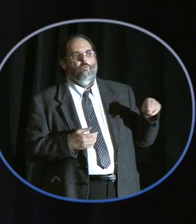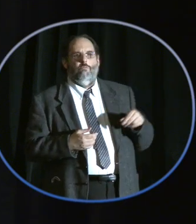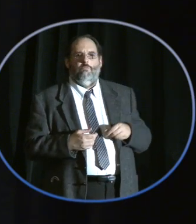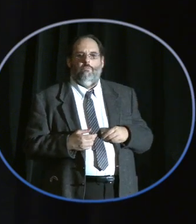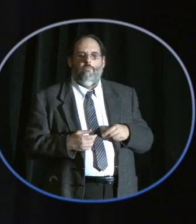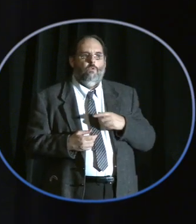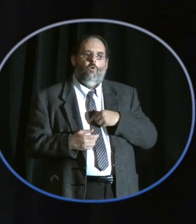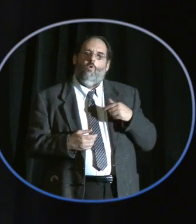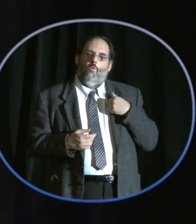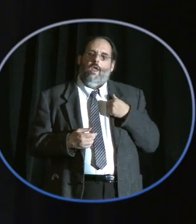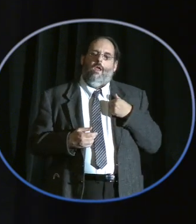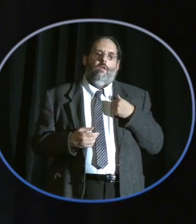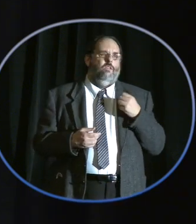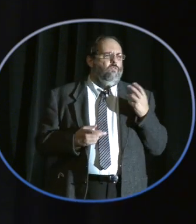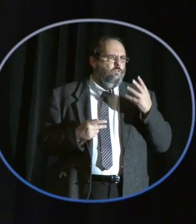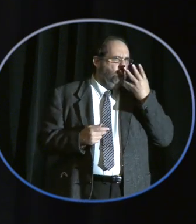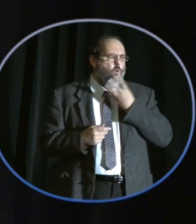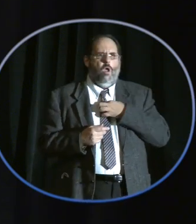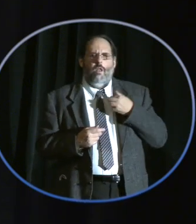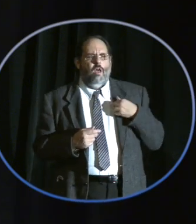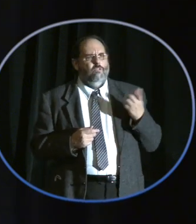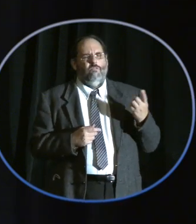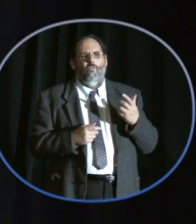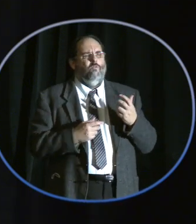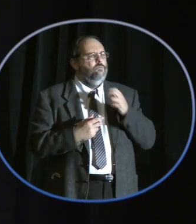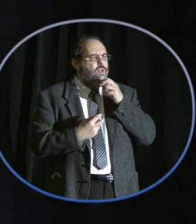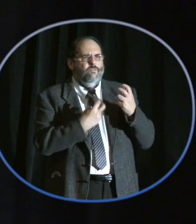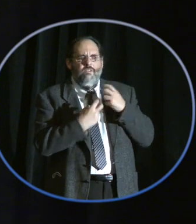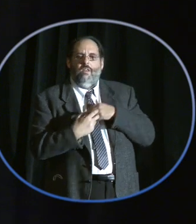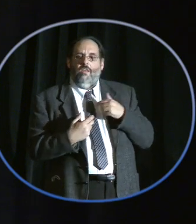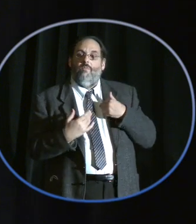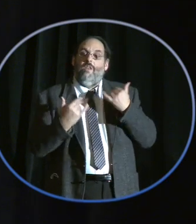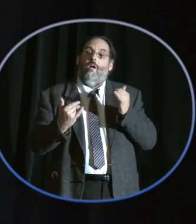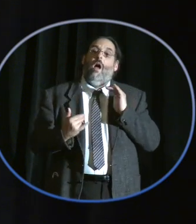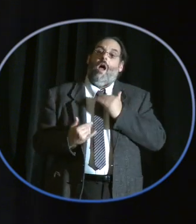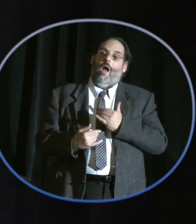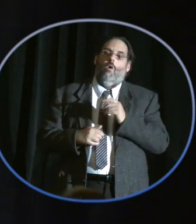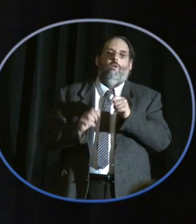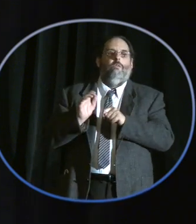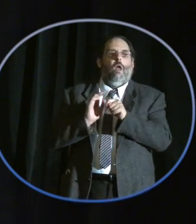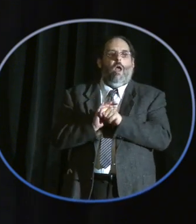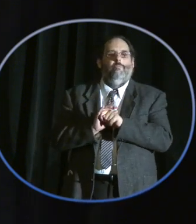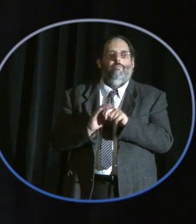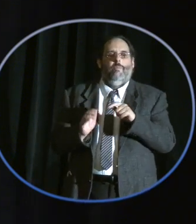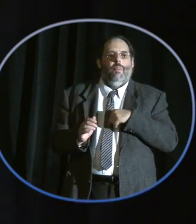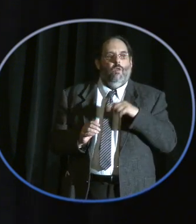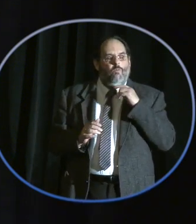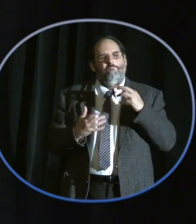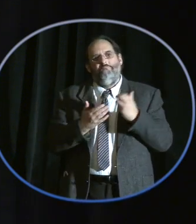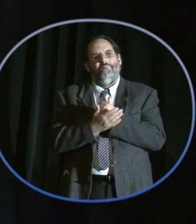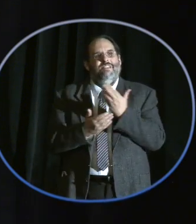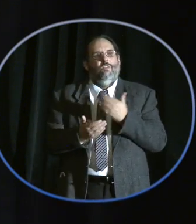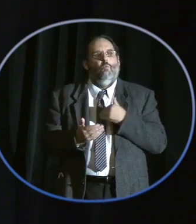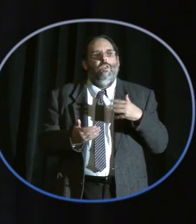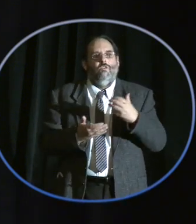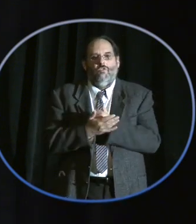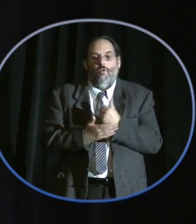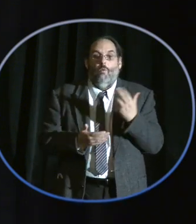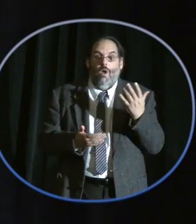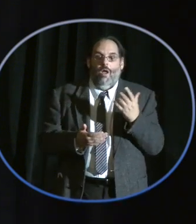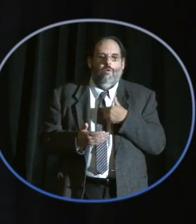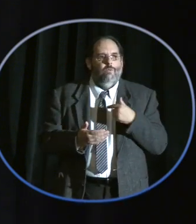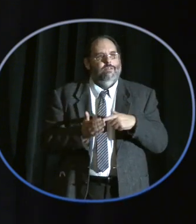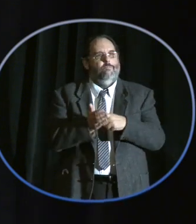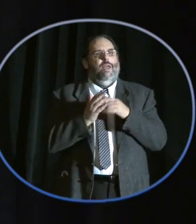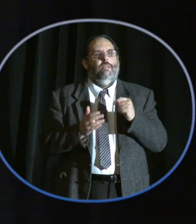no, we have been ignored, we have been invested in, but now it's our time. And we're going to get what we deserve because we're going to